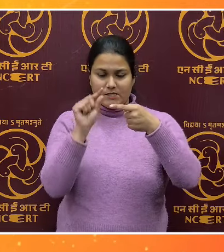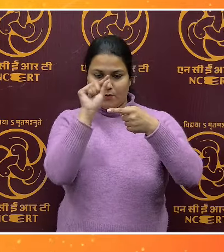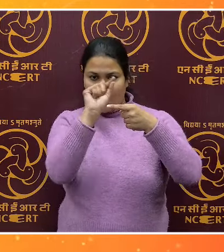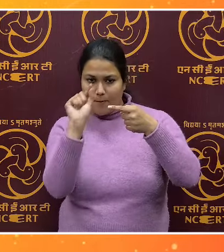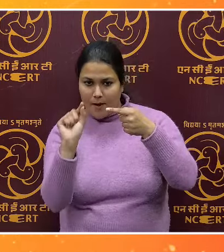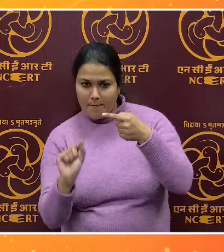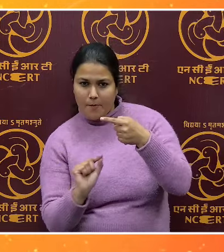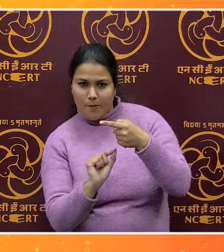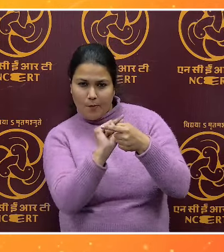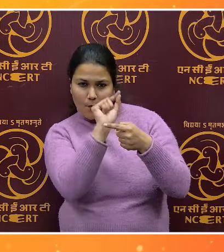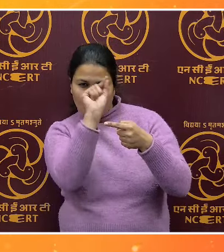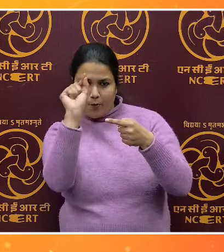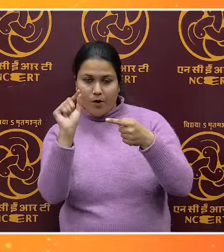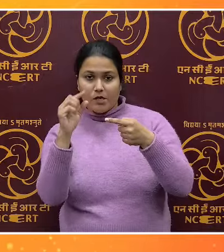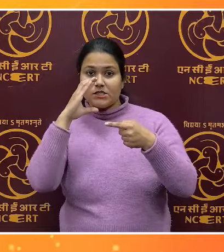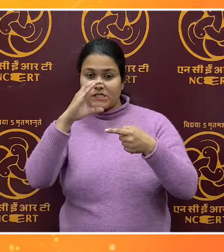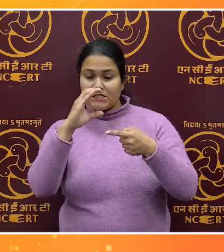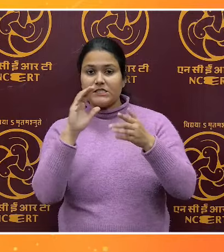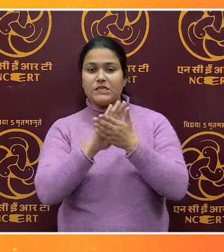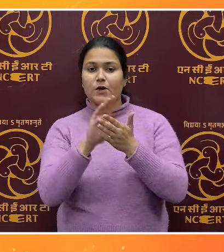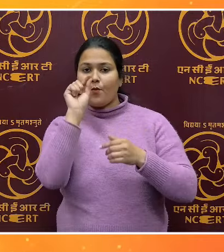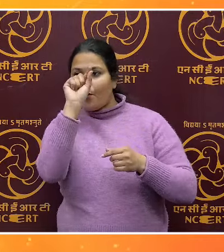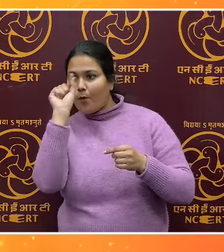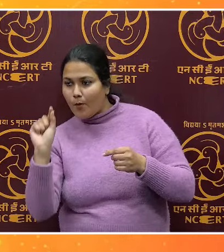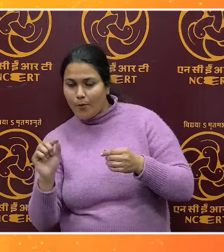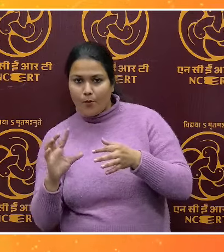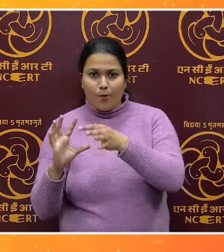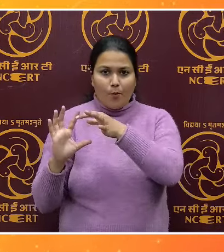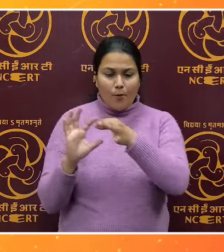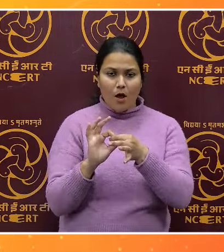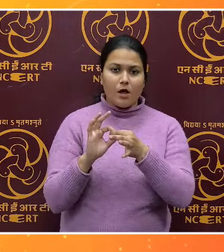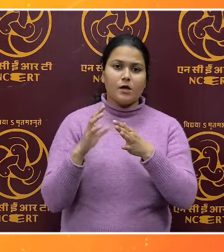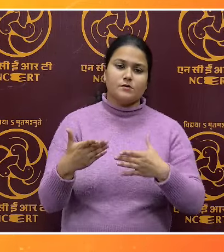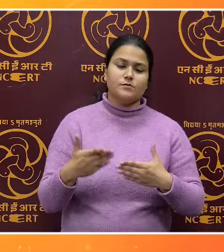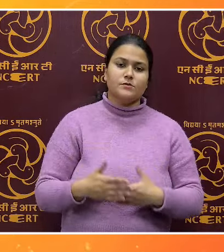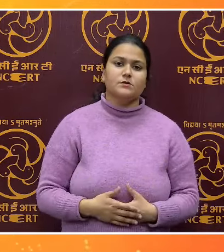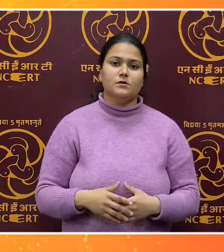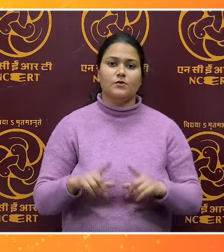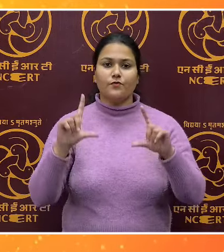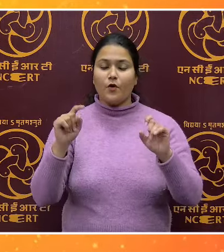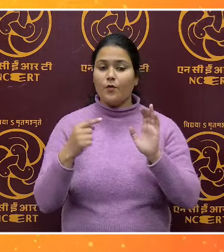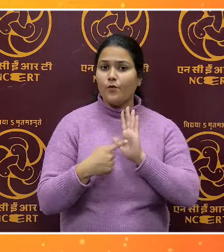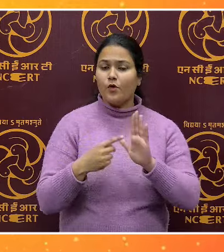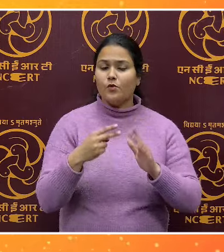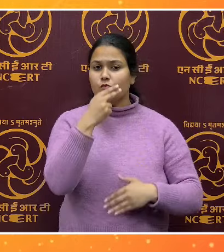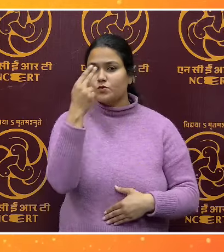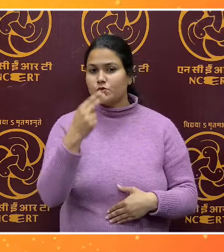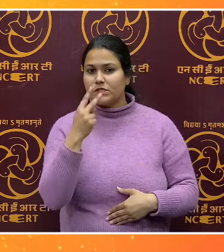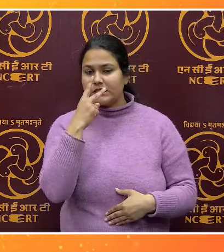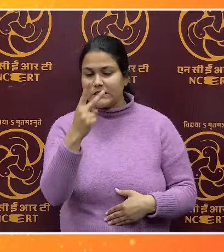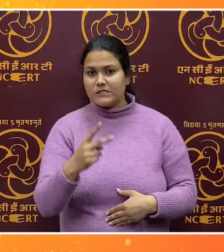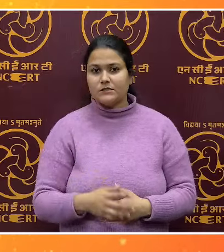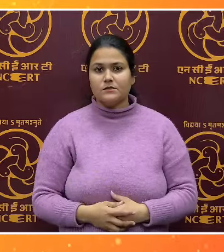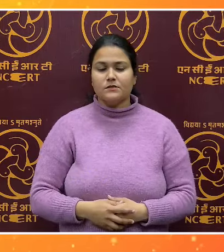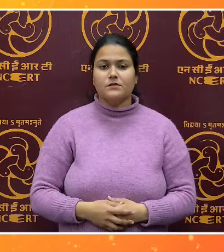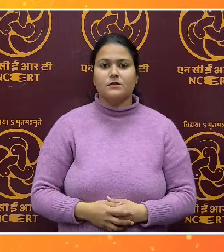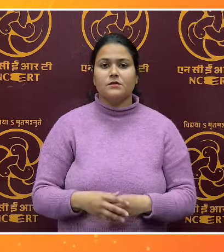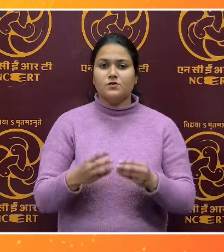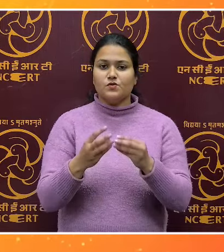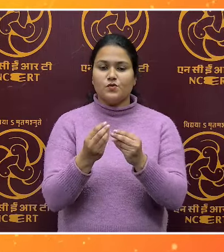of atoms, forming a stable structure that often retains its identity in